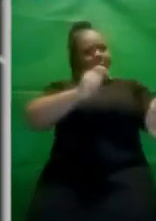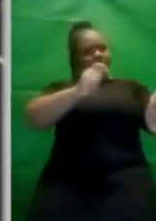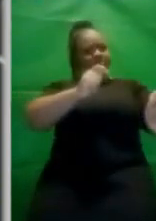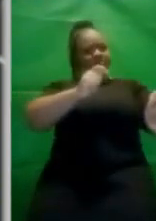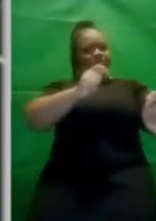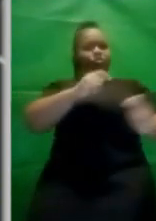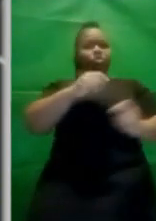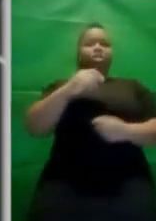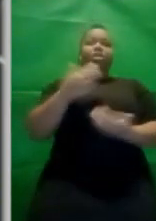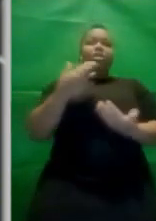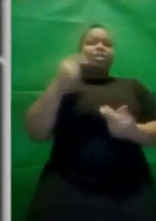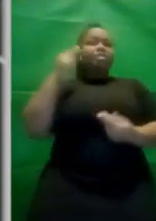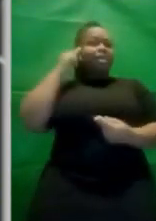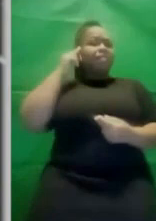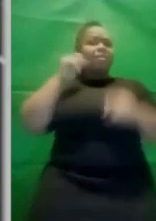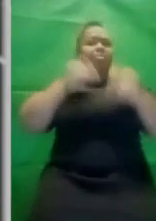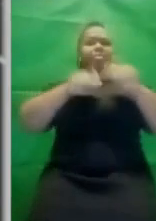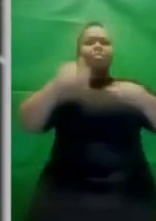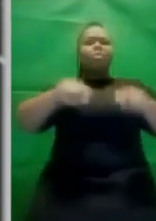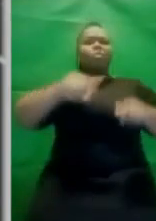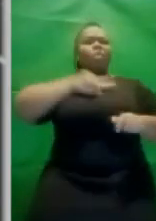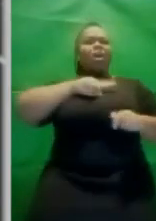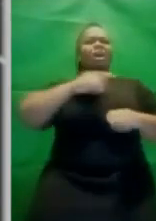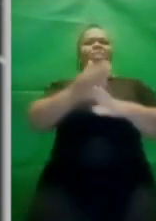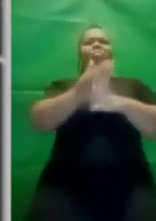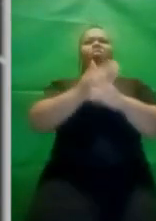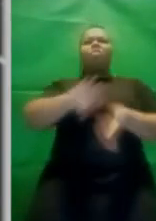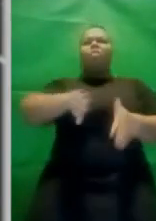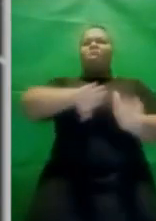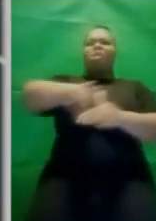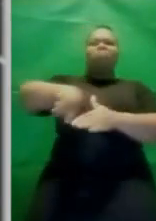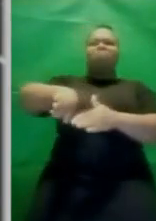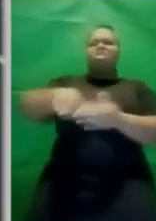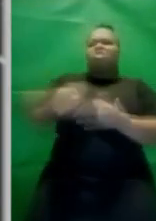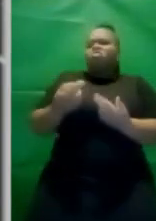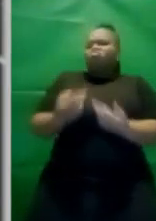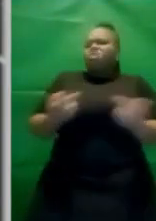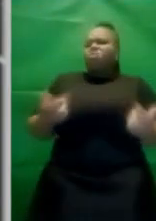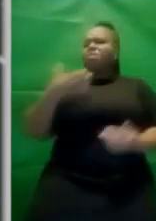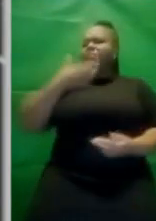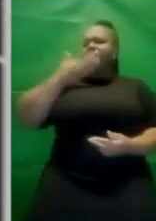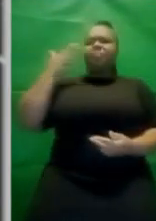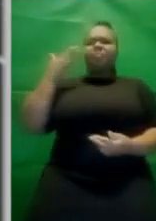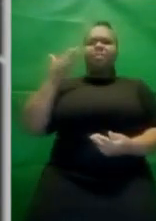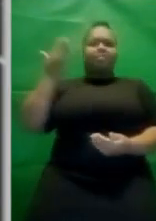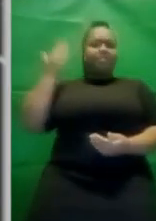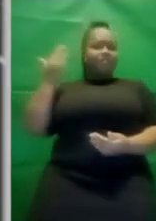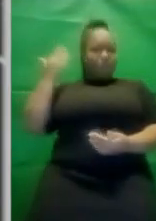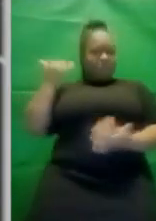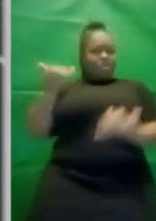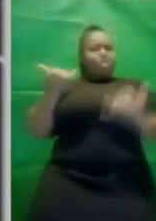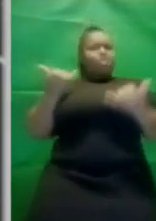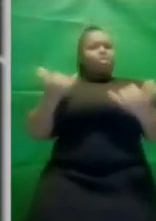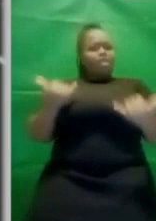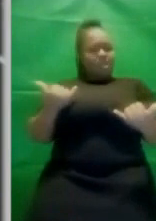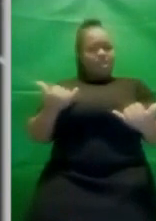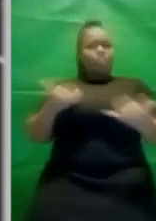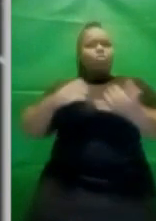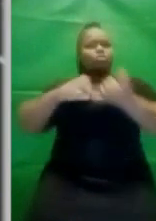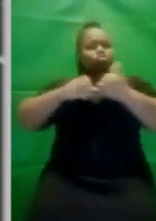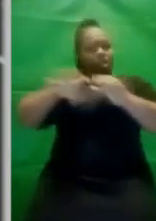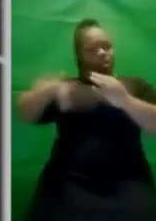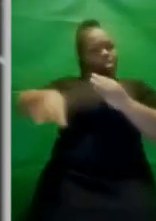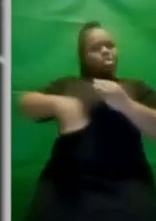been deprived of resources. And what we are doing is we are creating an opportunity